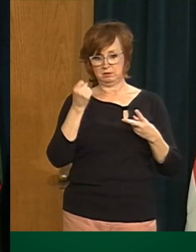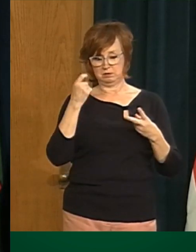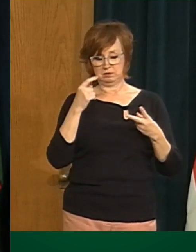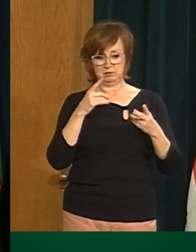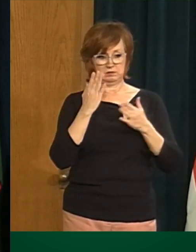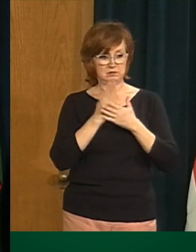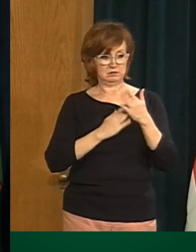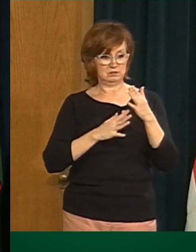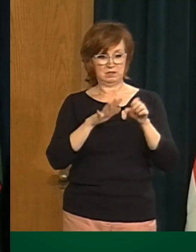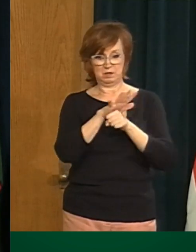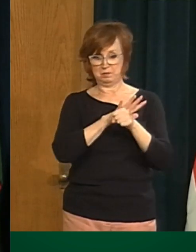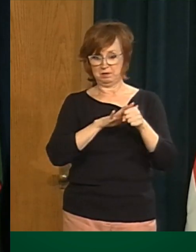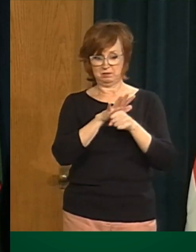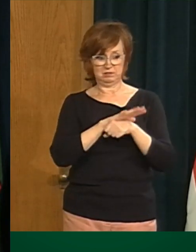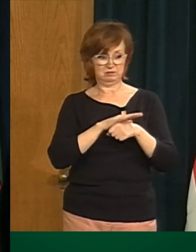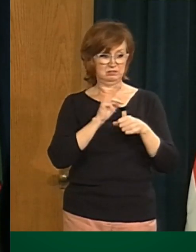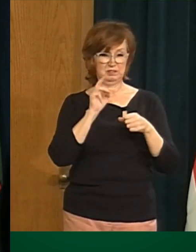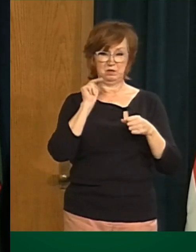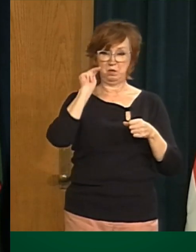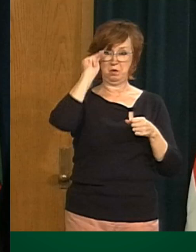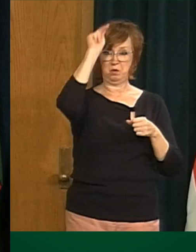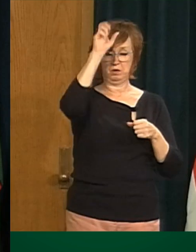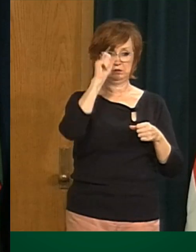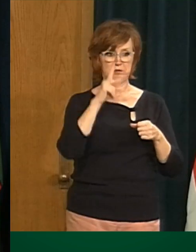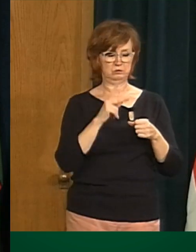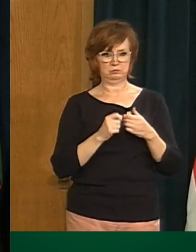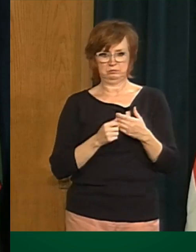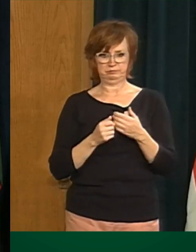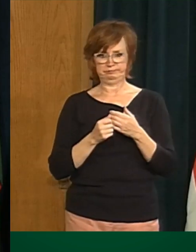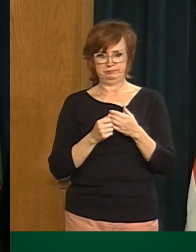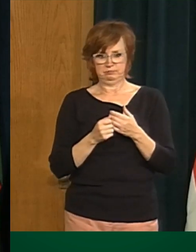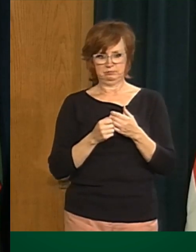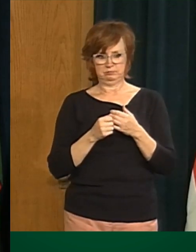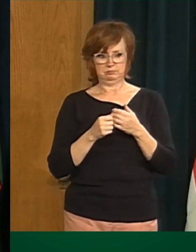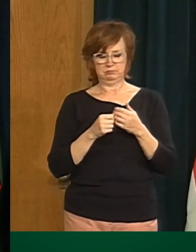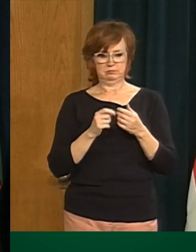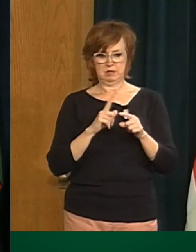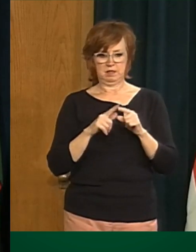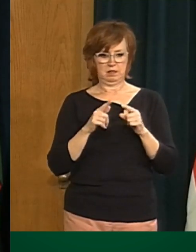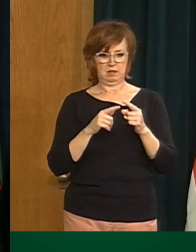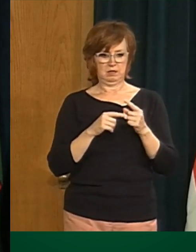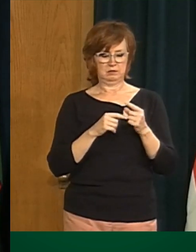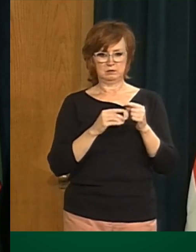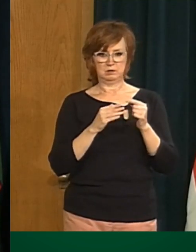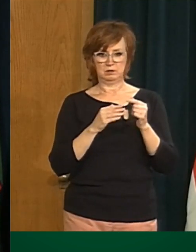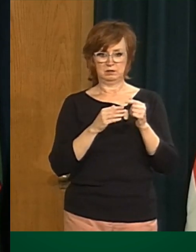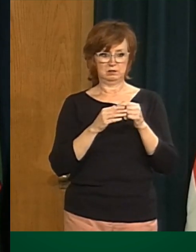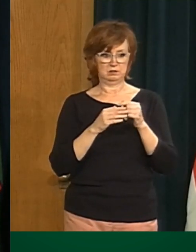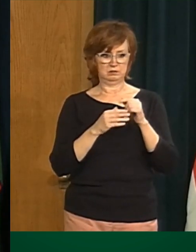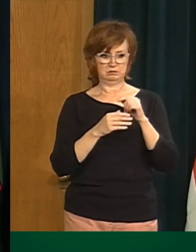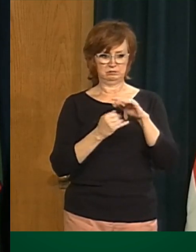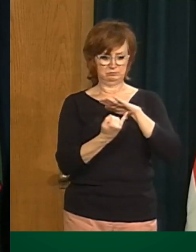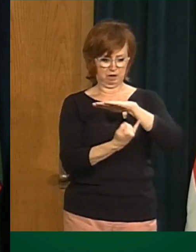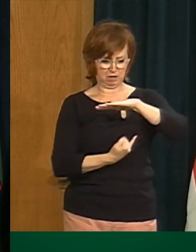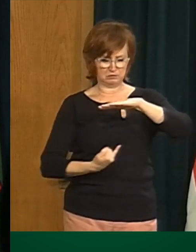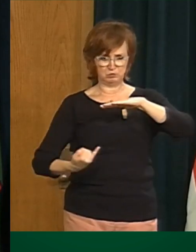very remote communities. And if we go back to infection rates that started to climb just a few weeks ago,